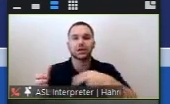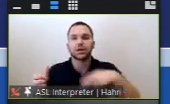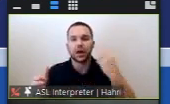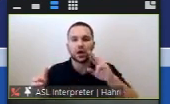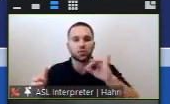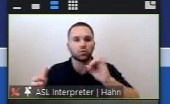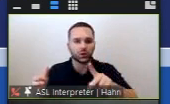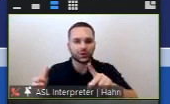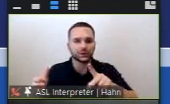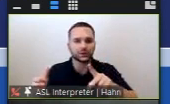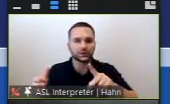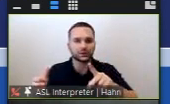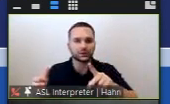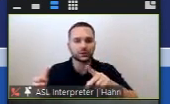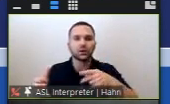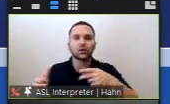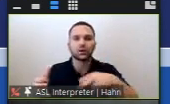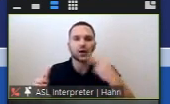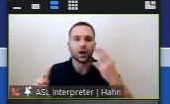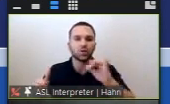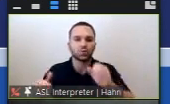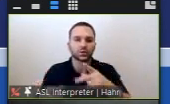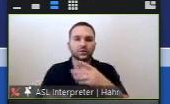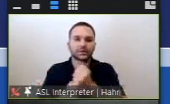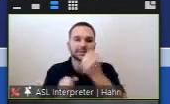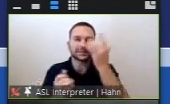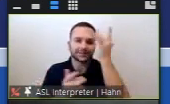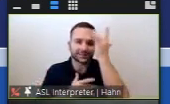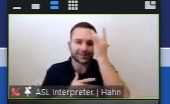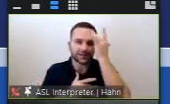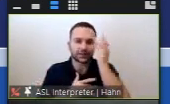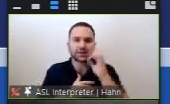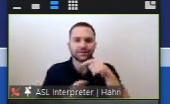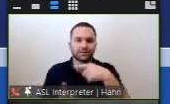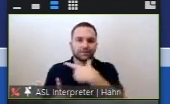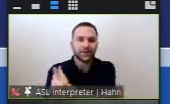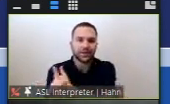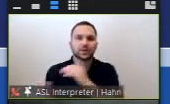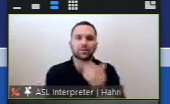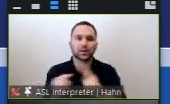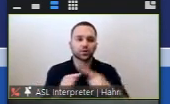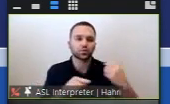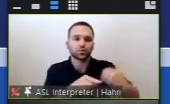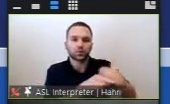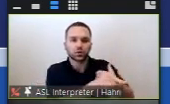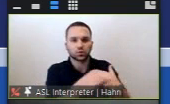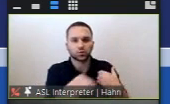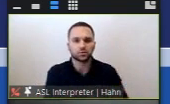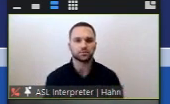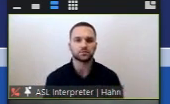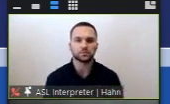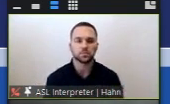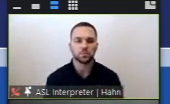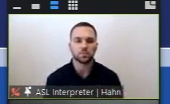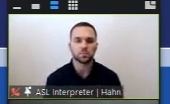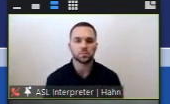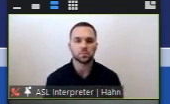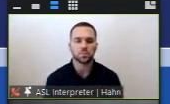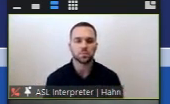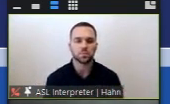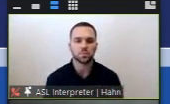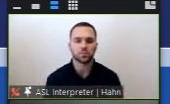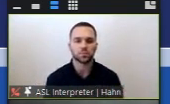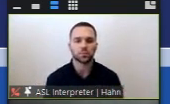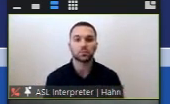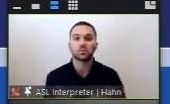vaccine breakthrough cases compared to some of those younger populations. Next slide, please. And with that, I'll hand it to